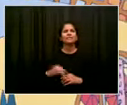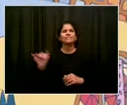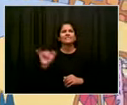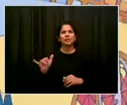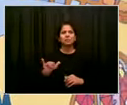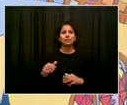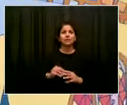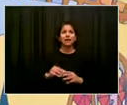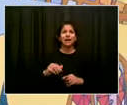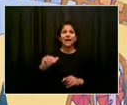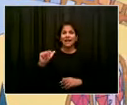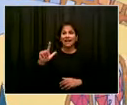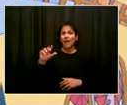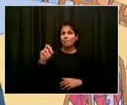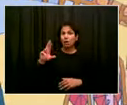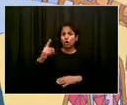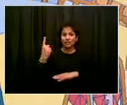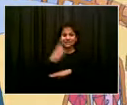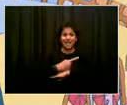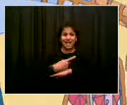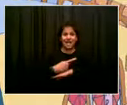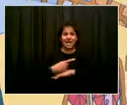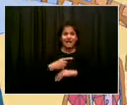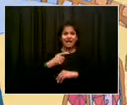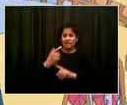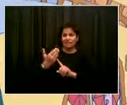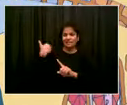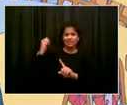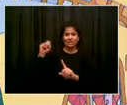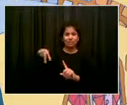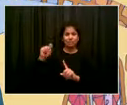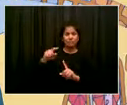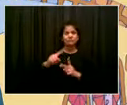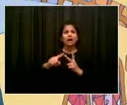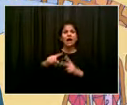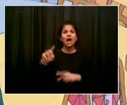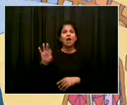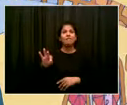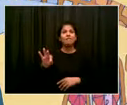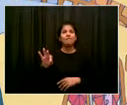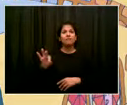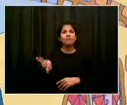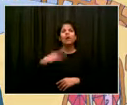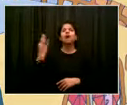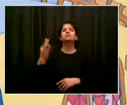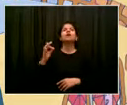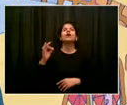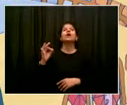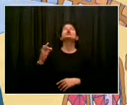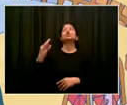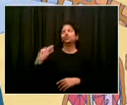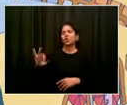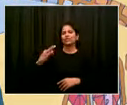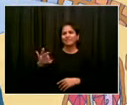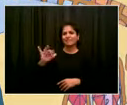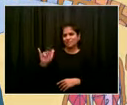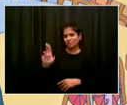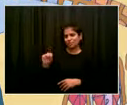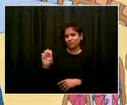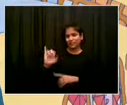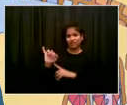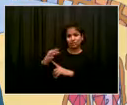with the Juve celebration and so many other moments that unfortunately in the past had been marked by some real challenges, including